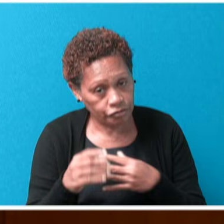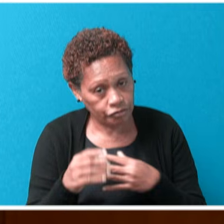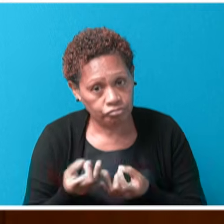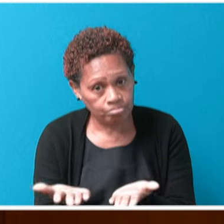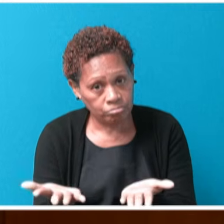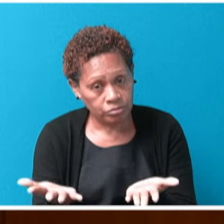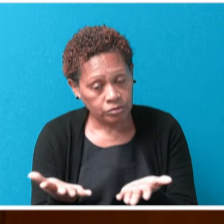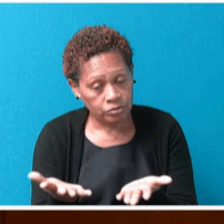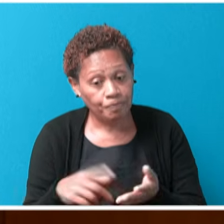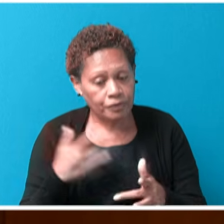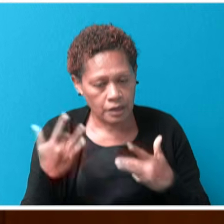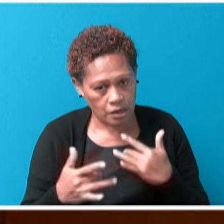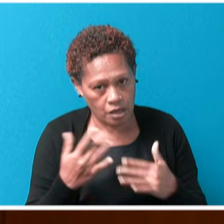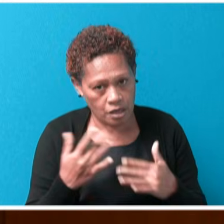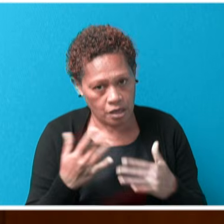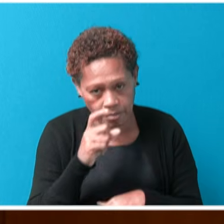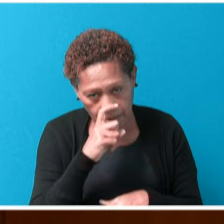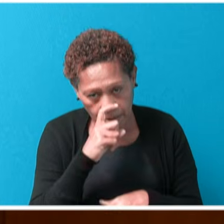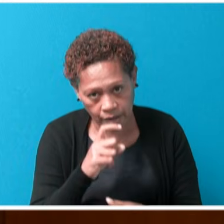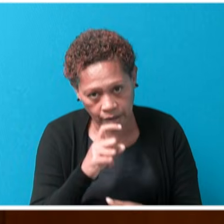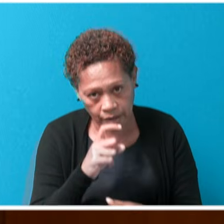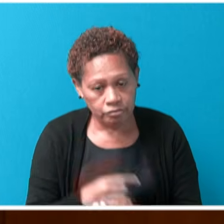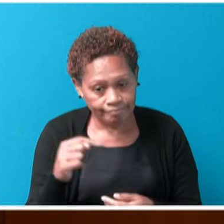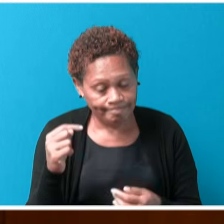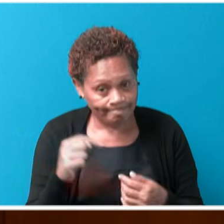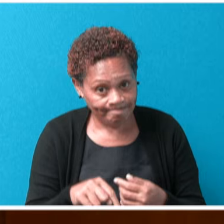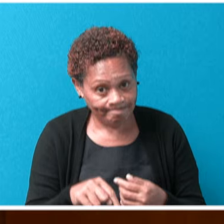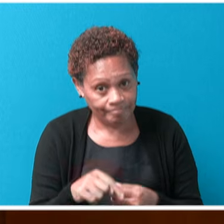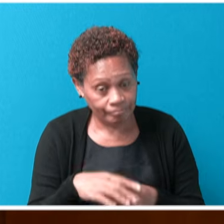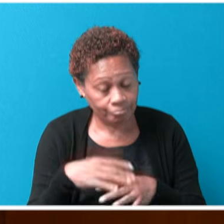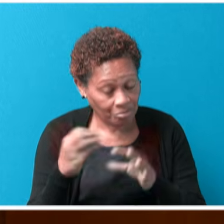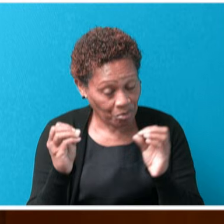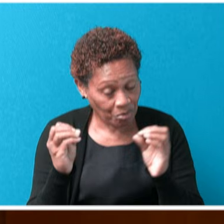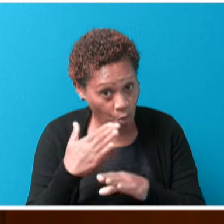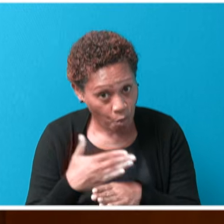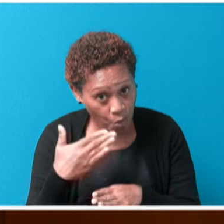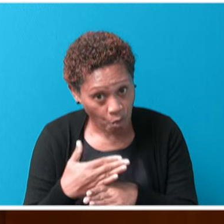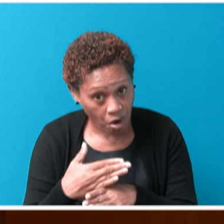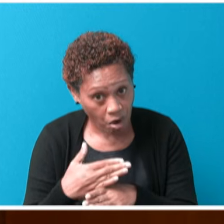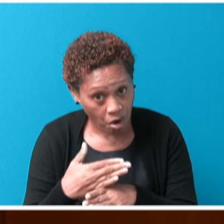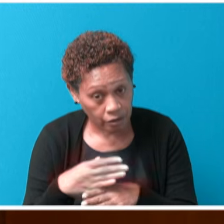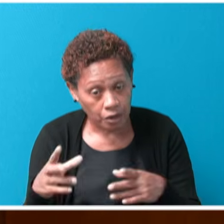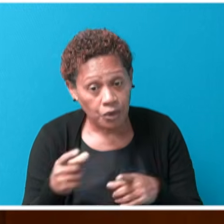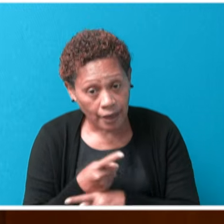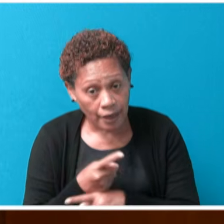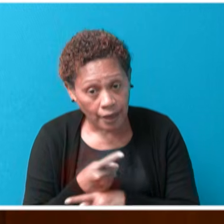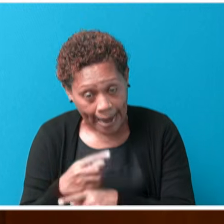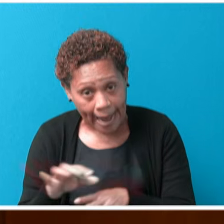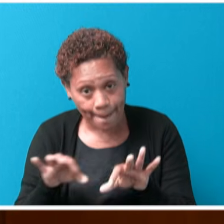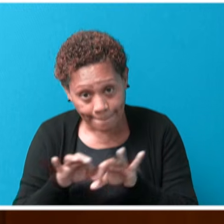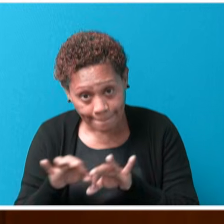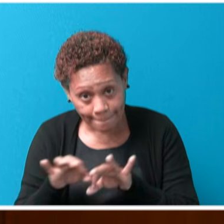the lives of our people. These are operational standards that will guide planning,